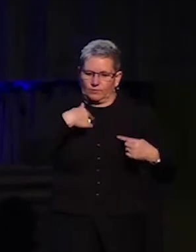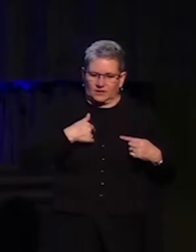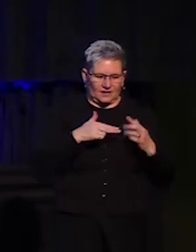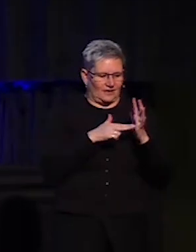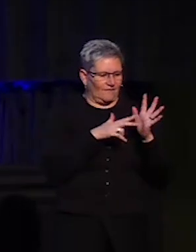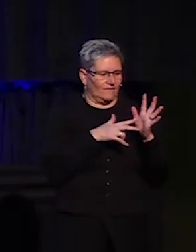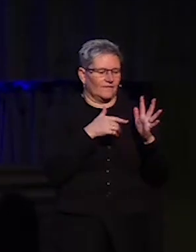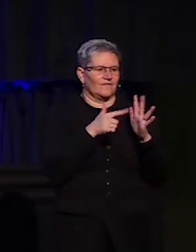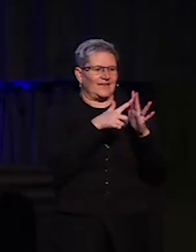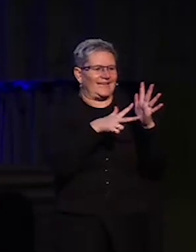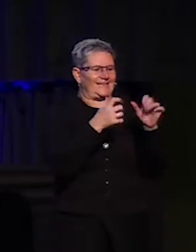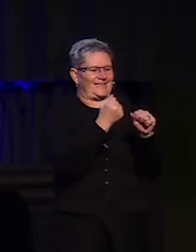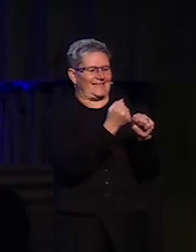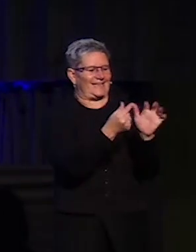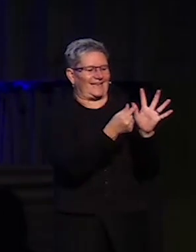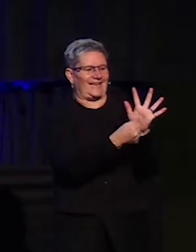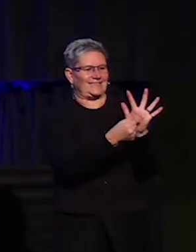not a sailor."